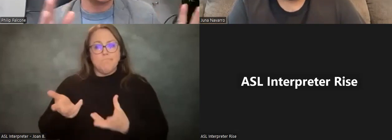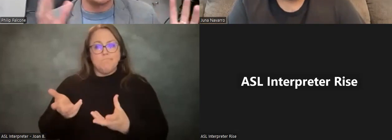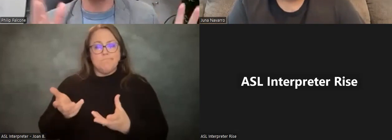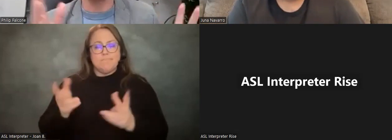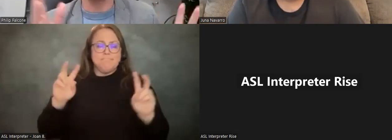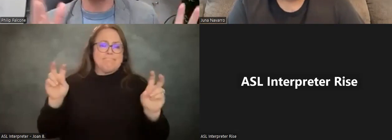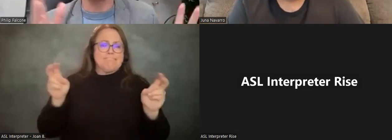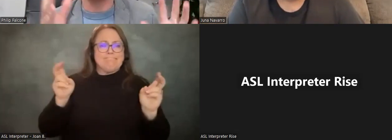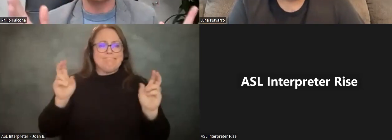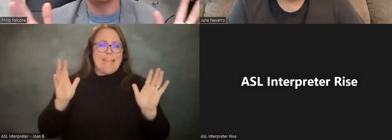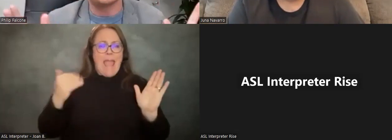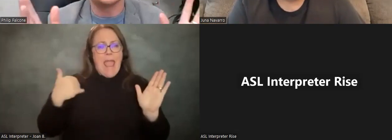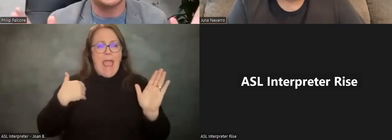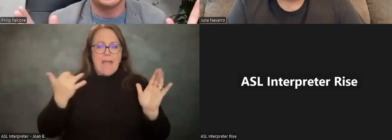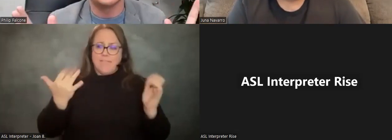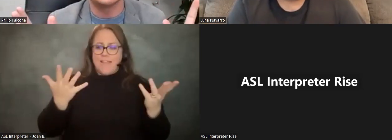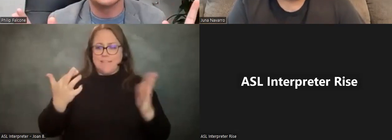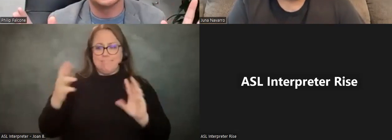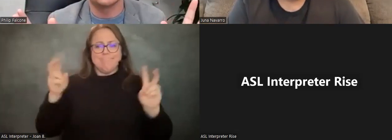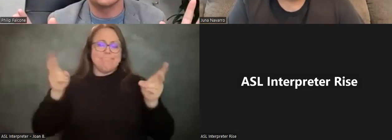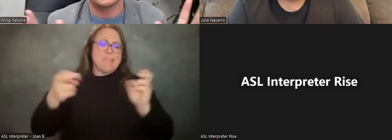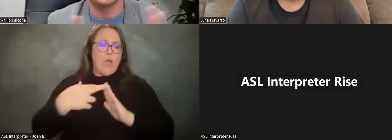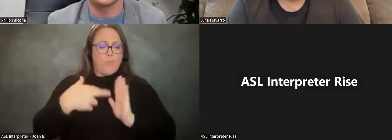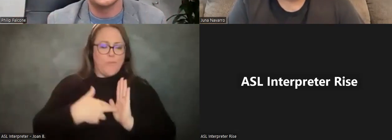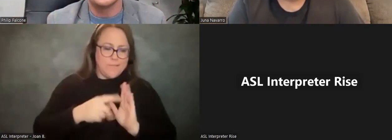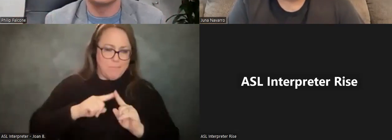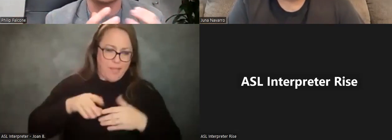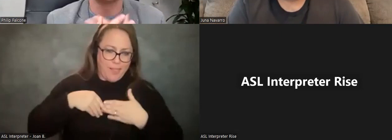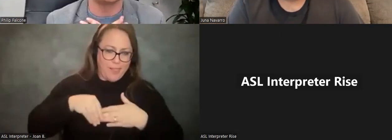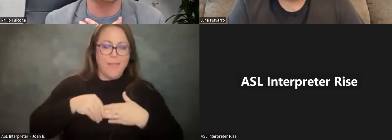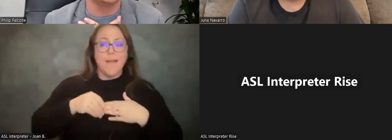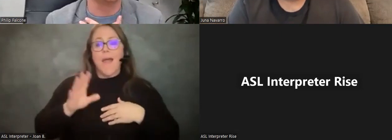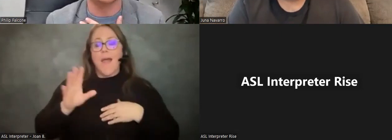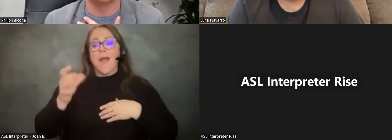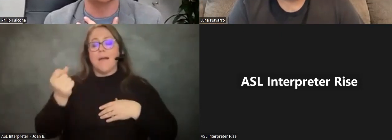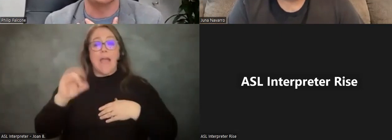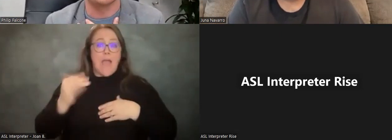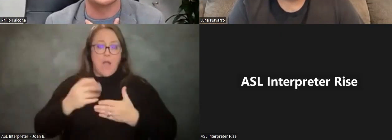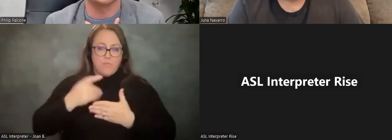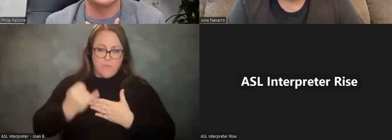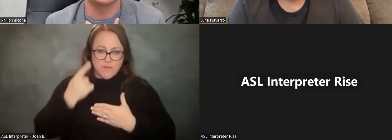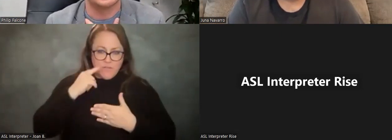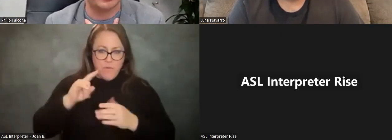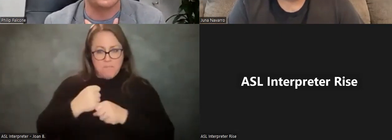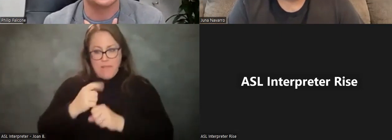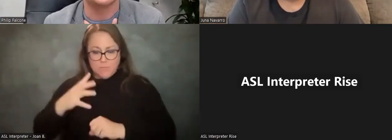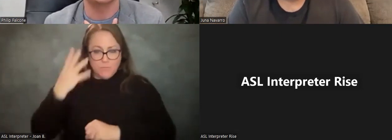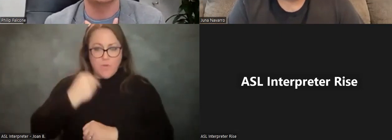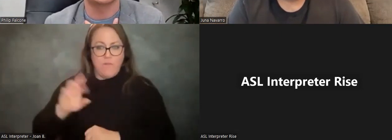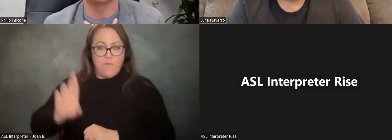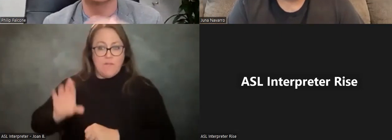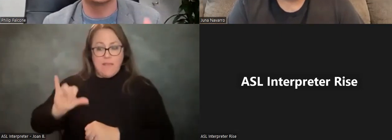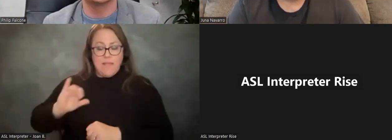loose but framework guidelines in the city of Riverside for, of course, and all of our projects to beautify Riverside, because that is an